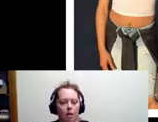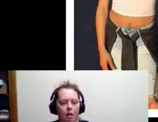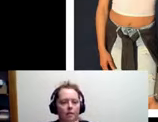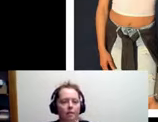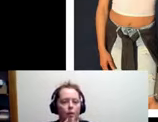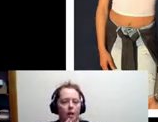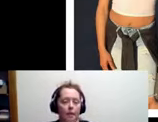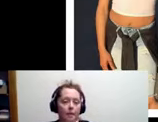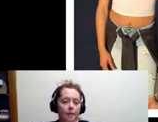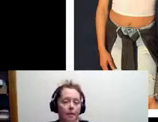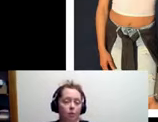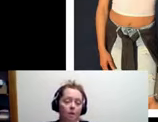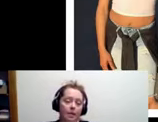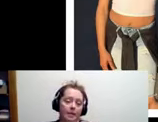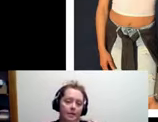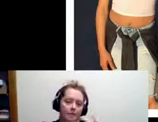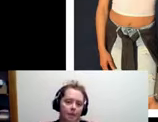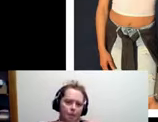So